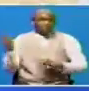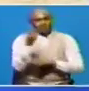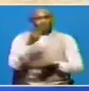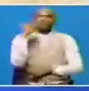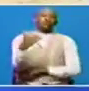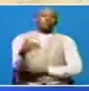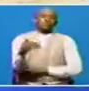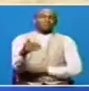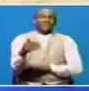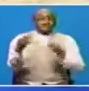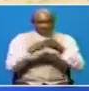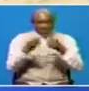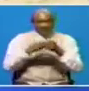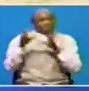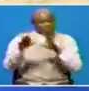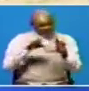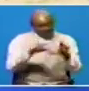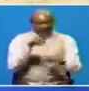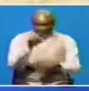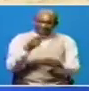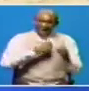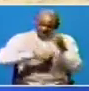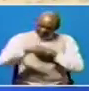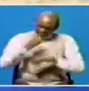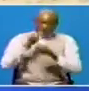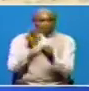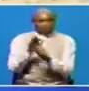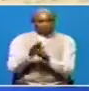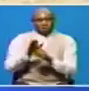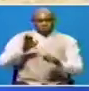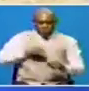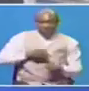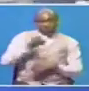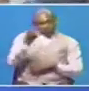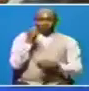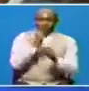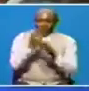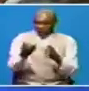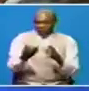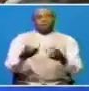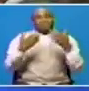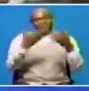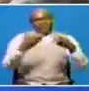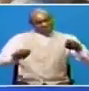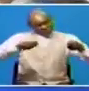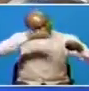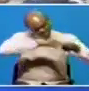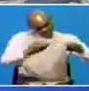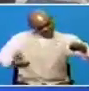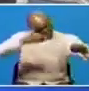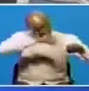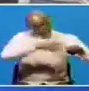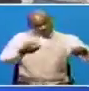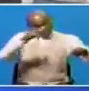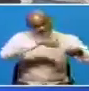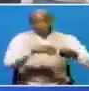kutumia. Kibra's market is a throb of activities. Women are hard at work packing foodstuffs for selling clear